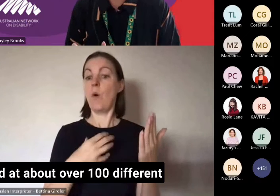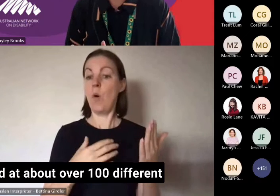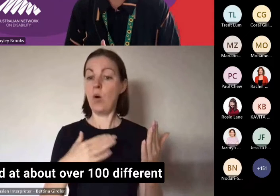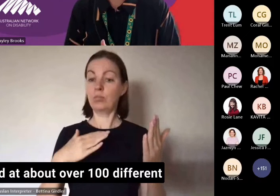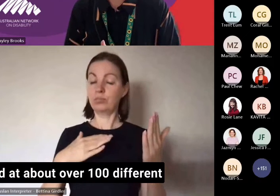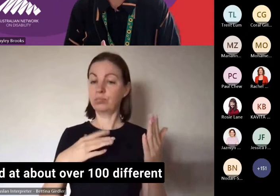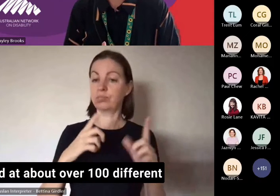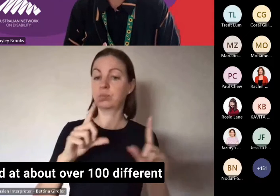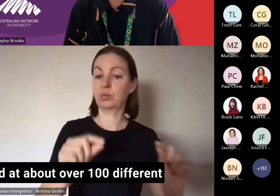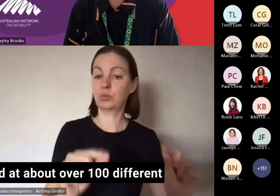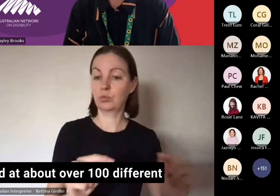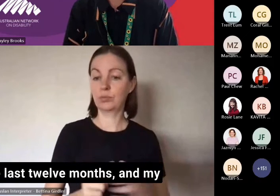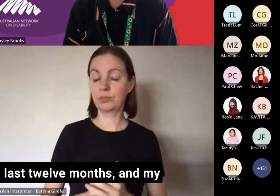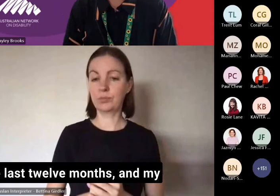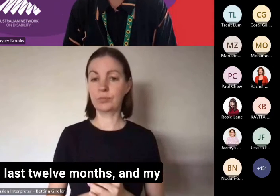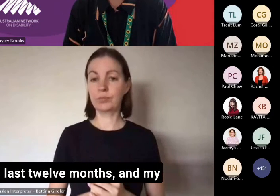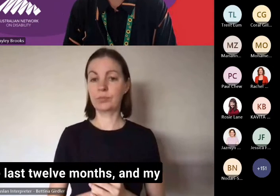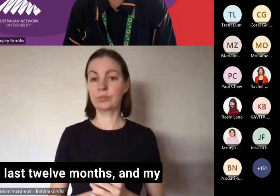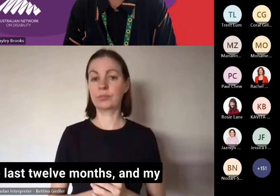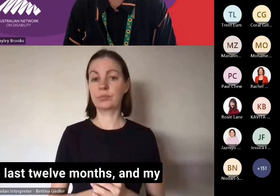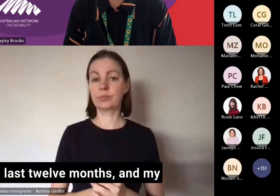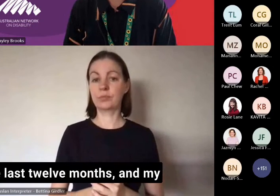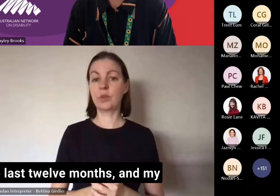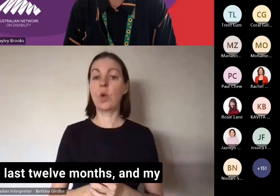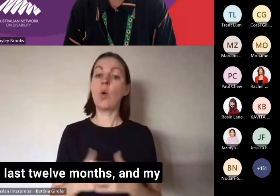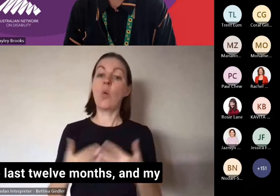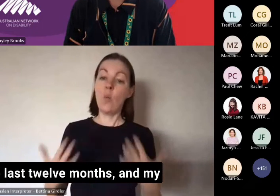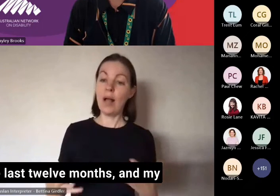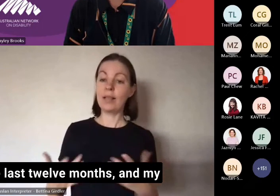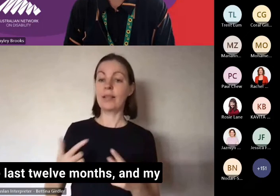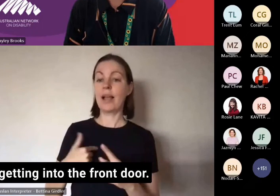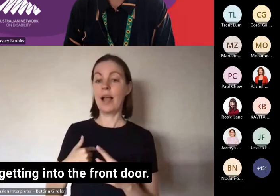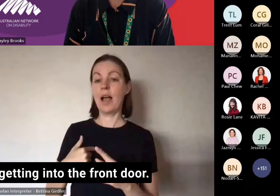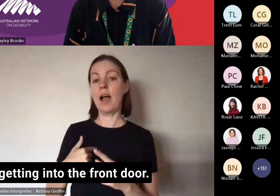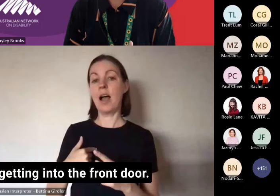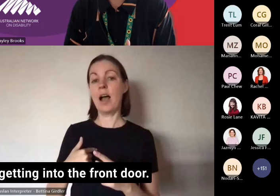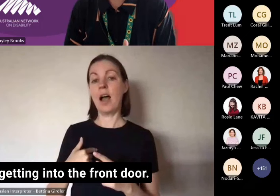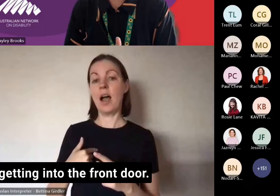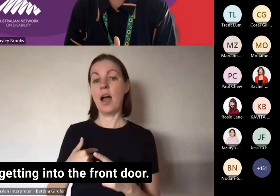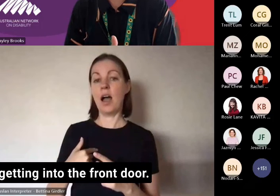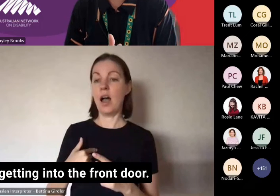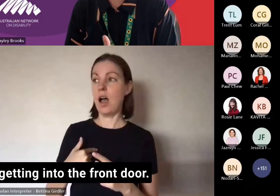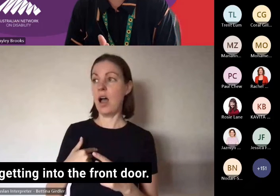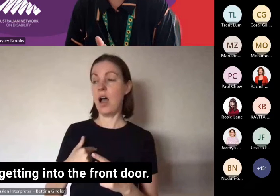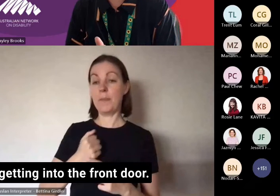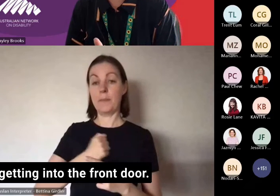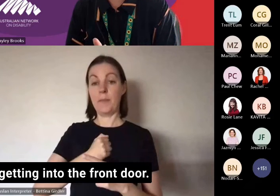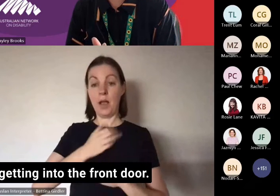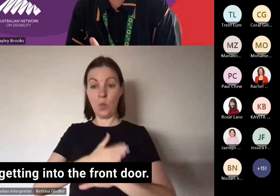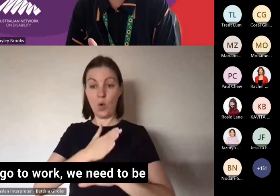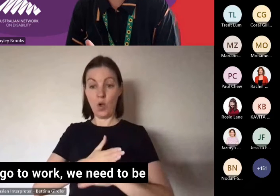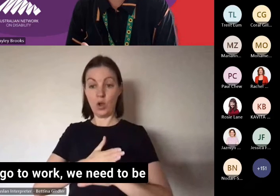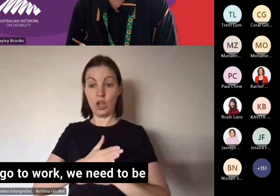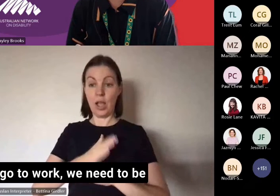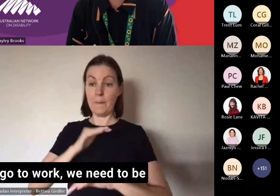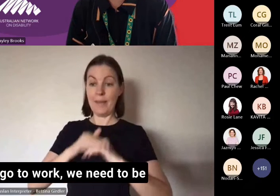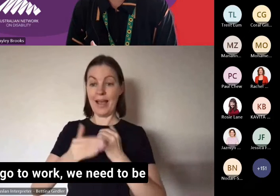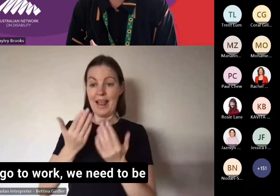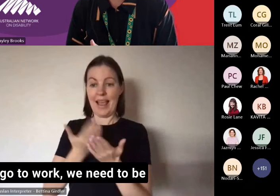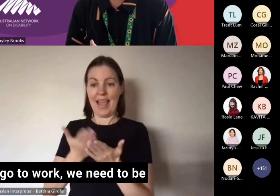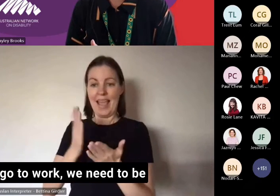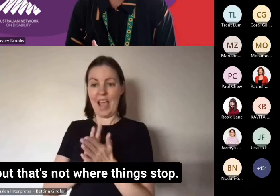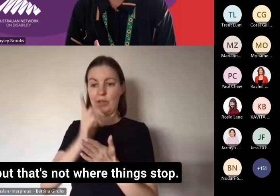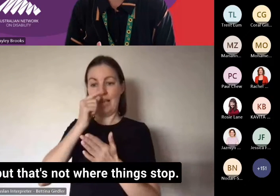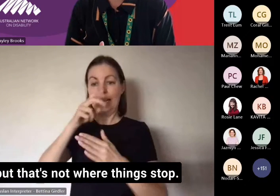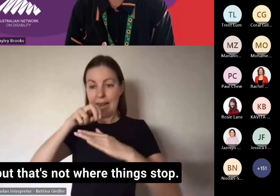about over 100 different floors now over the last 12 months. And my work is all about getting into the front door. You know, if we're going to go to